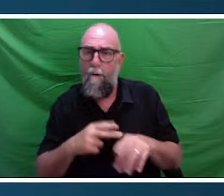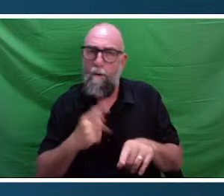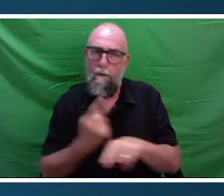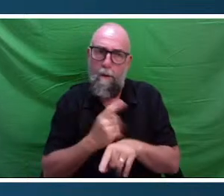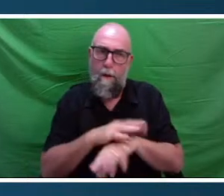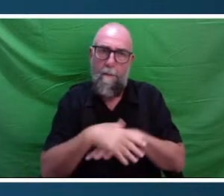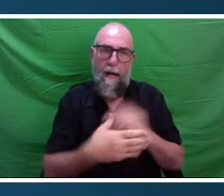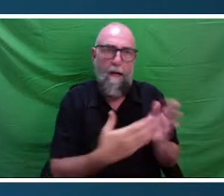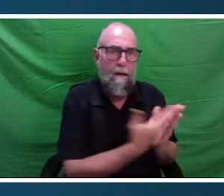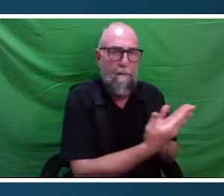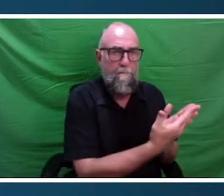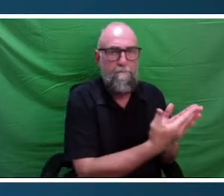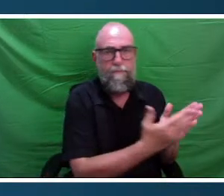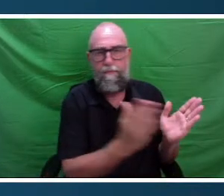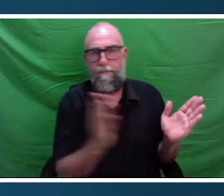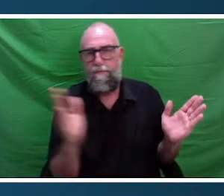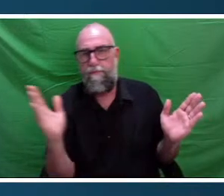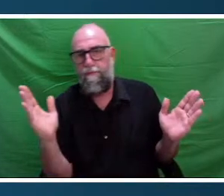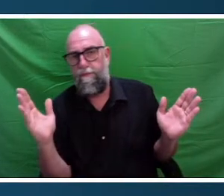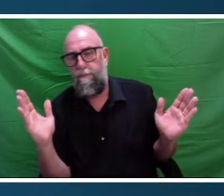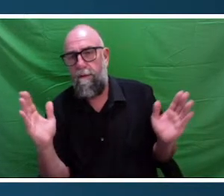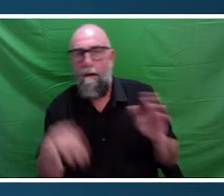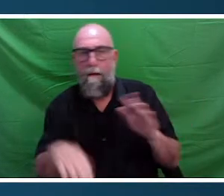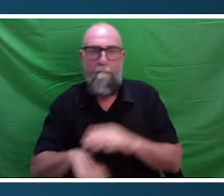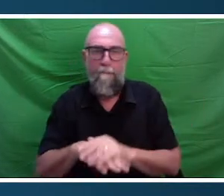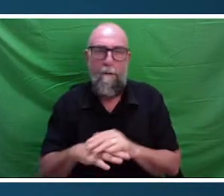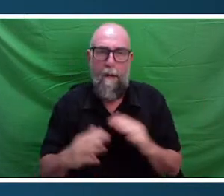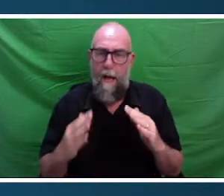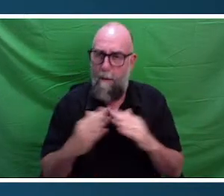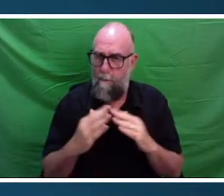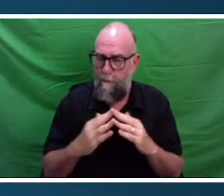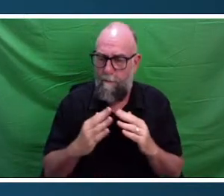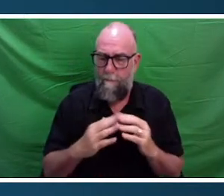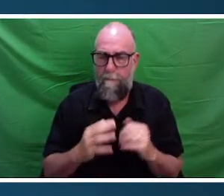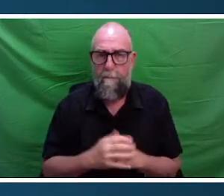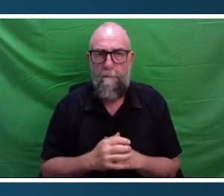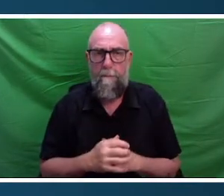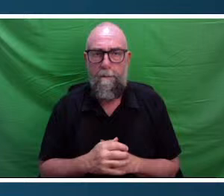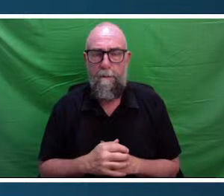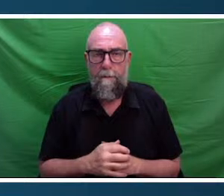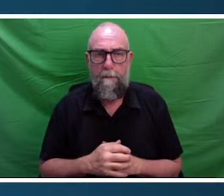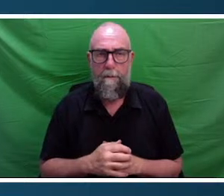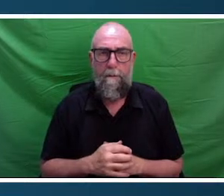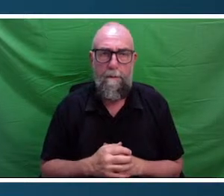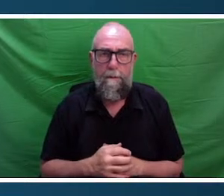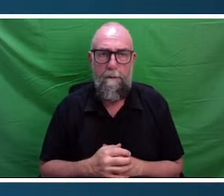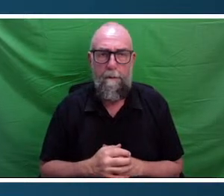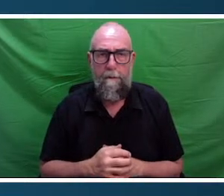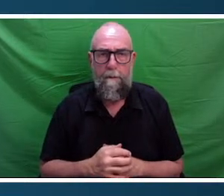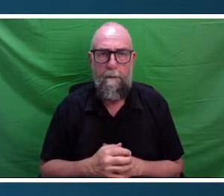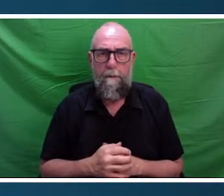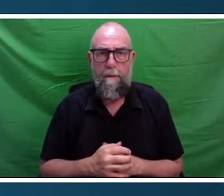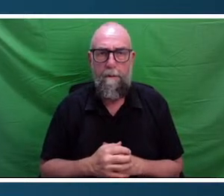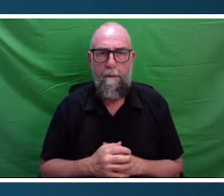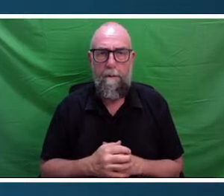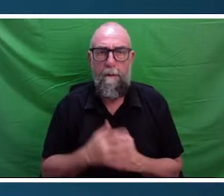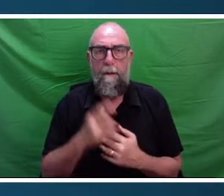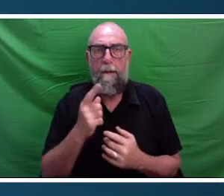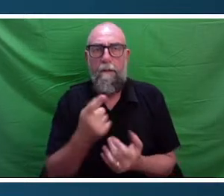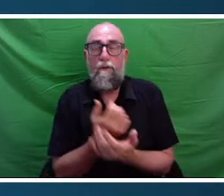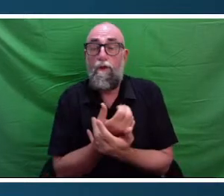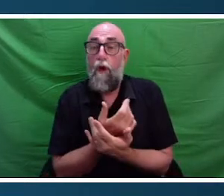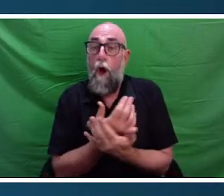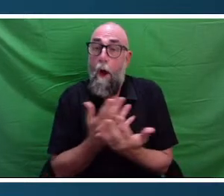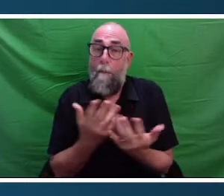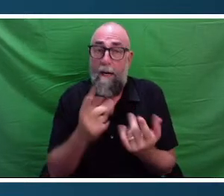on welfare, on sending households. But I guess quite importantly, a lot of the sort of research that has been done so far and is